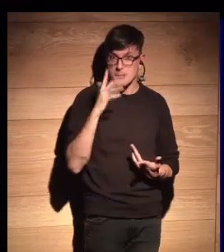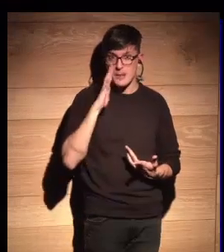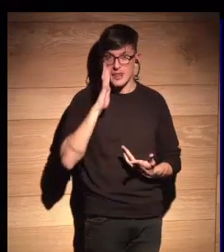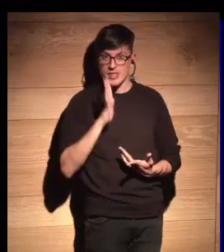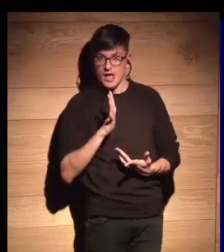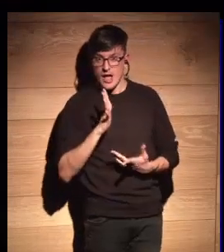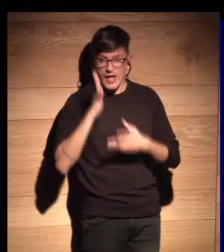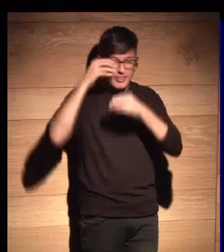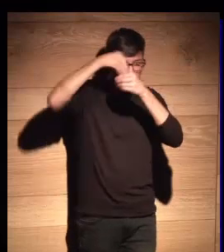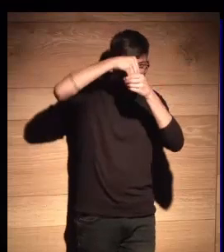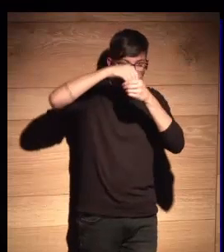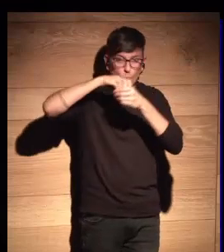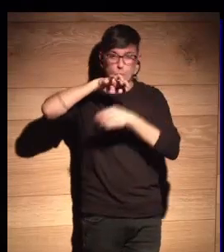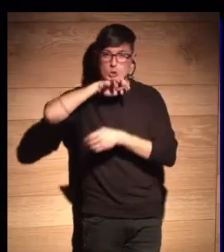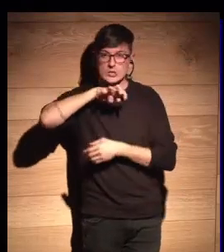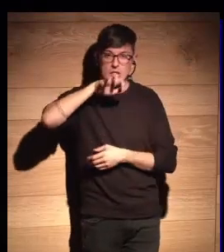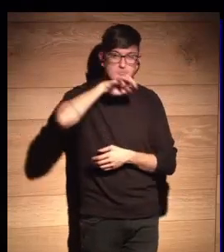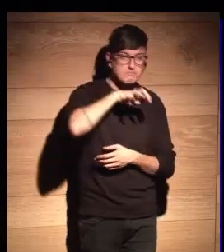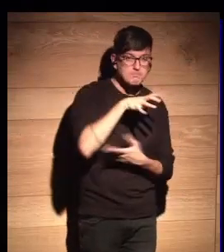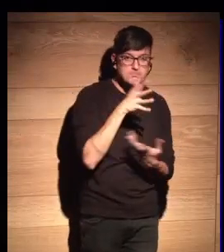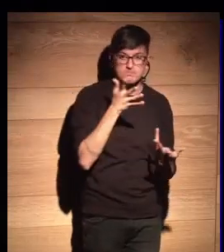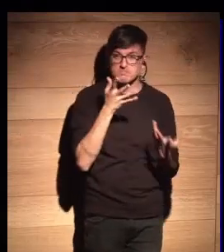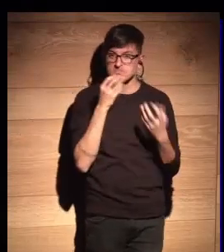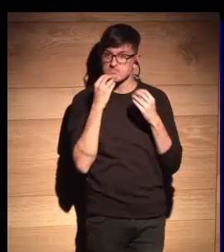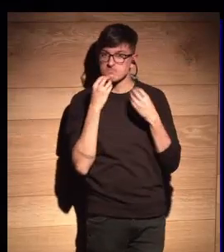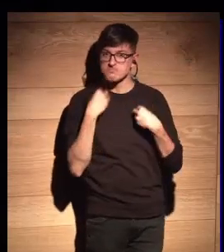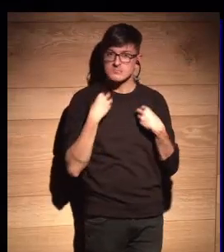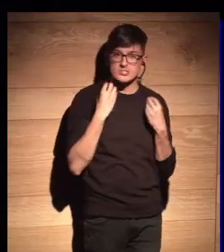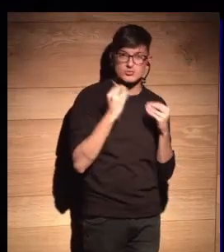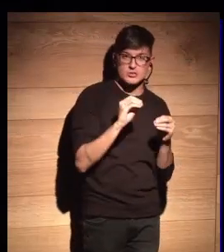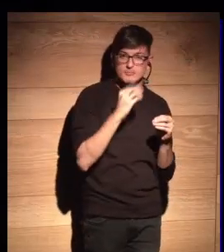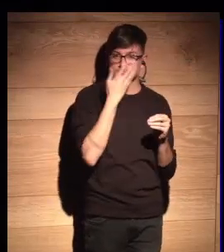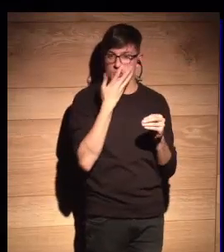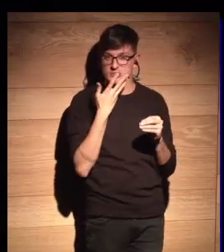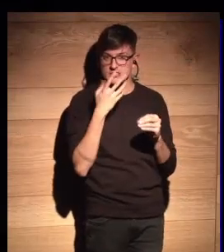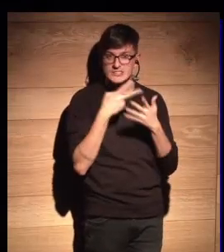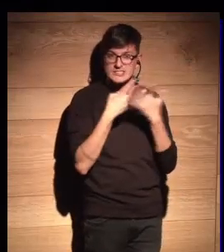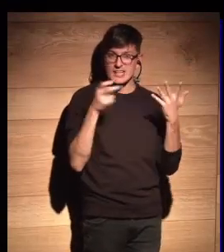the eyes were more sad. Well, I think that part of her